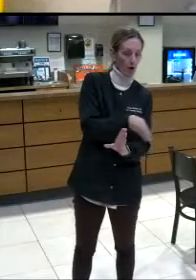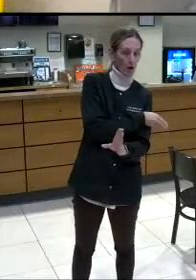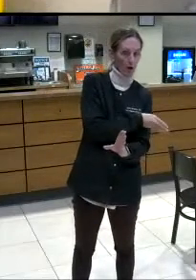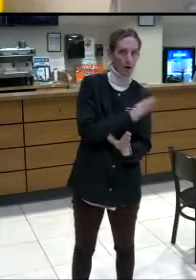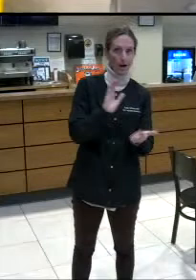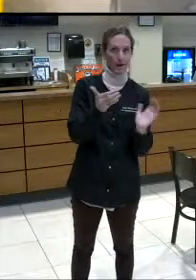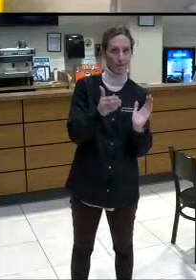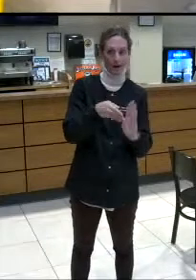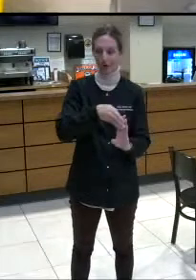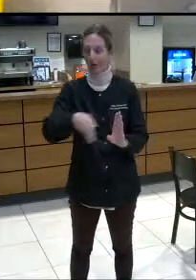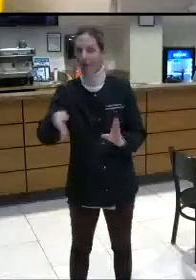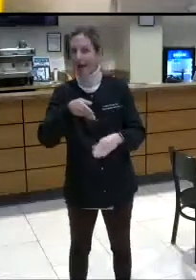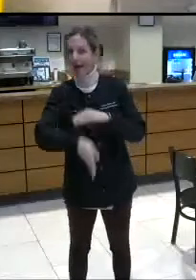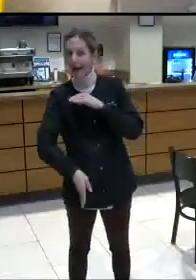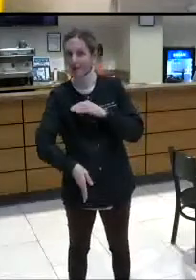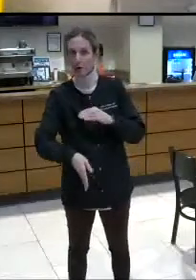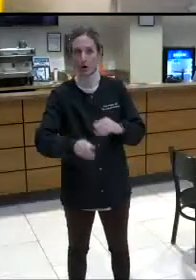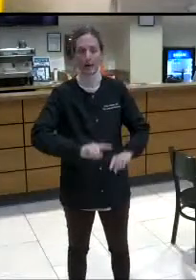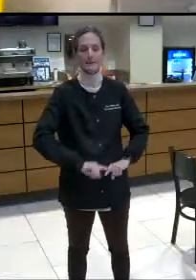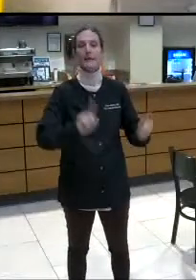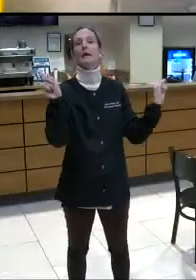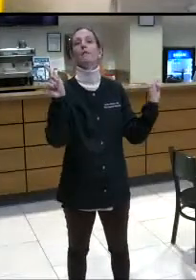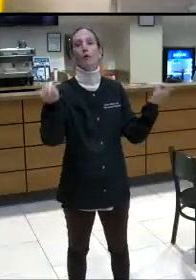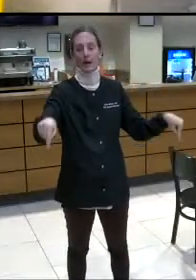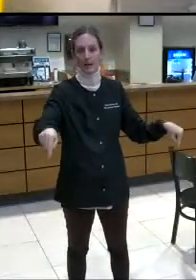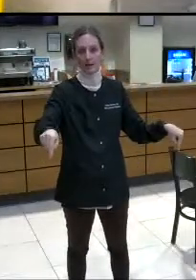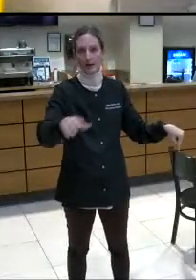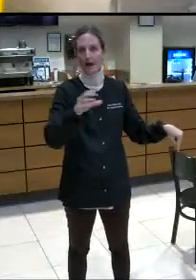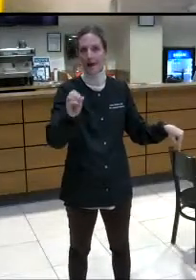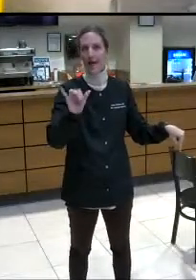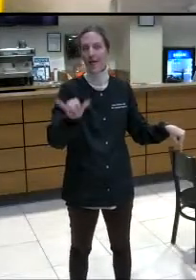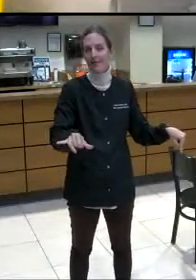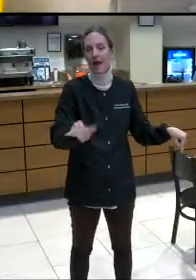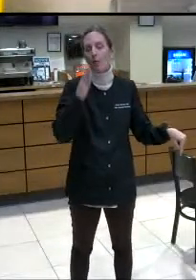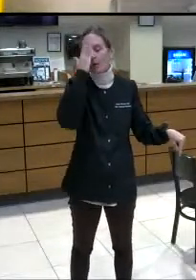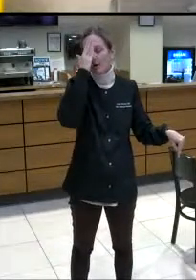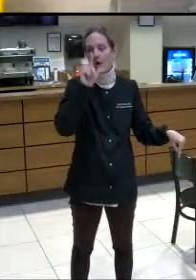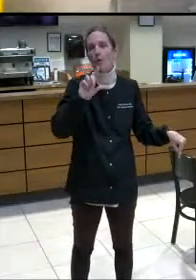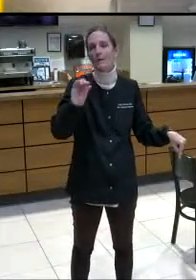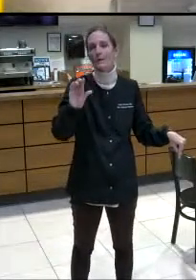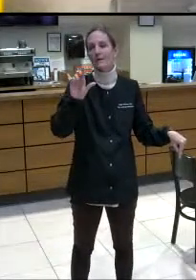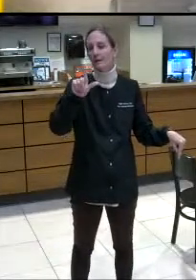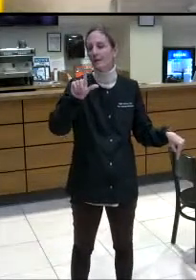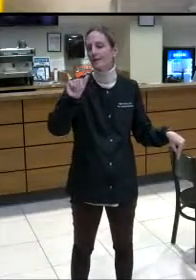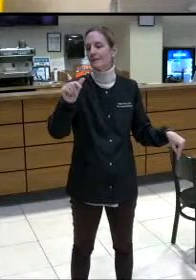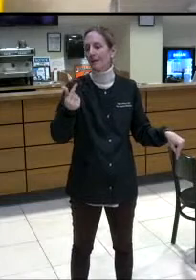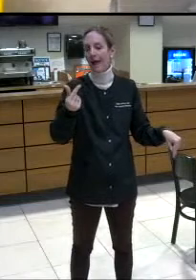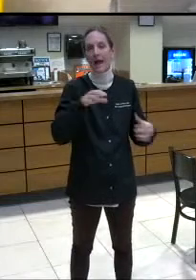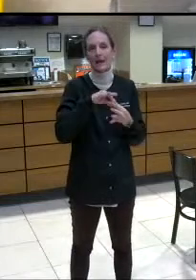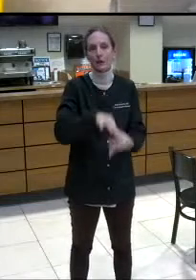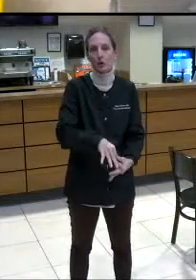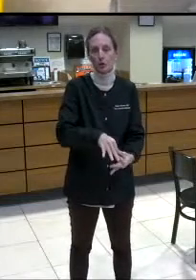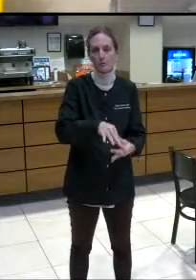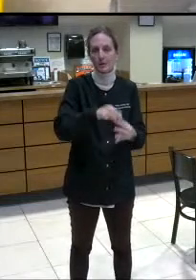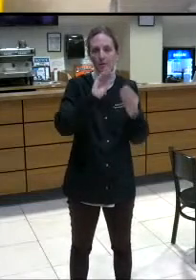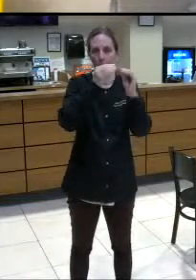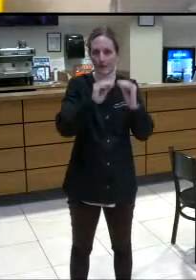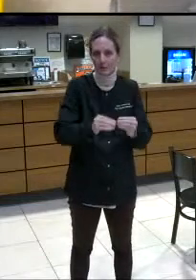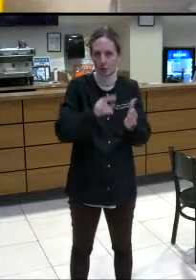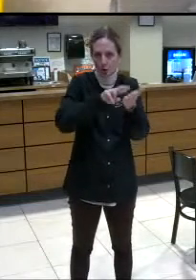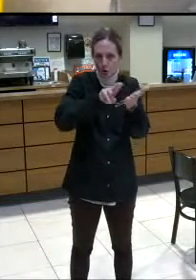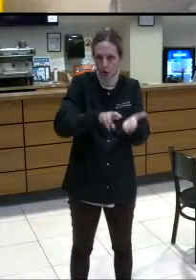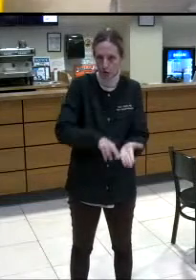as researchers in this room that that's lagging in terms of research. So what do we have to do is we